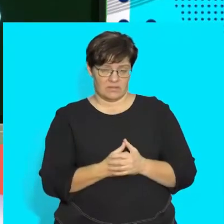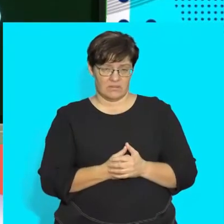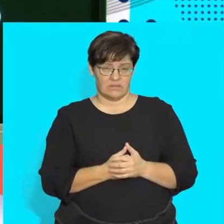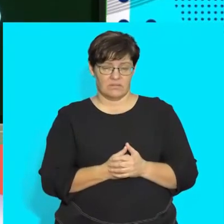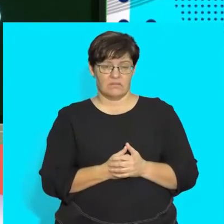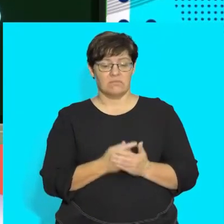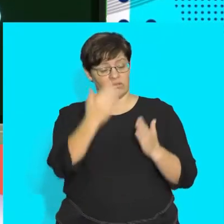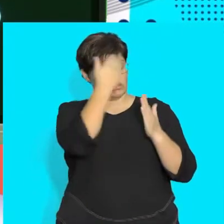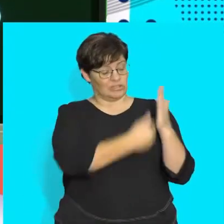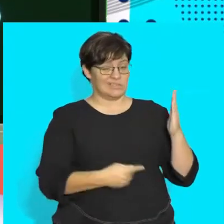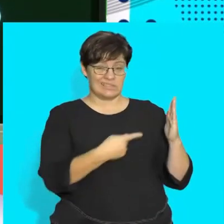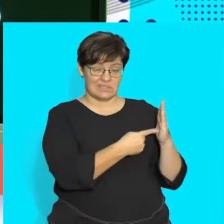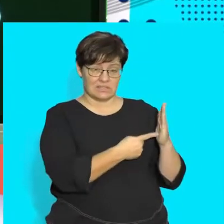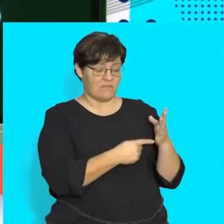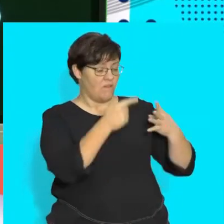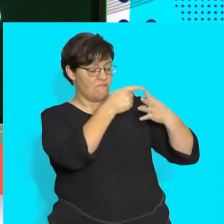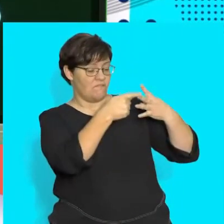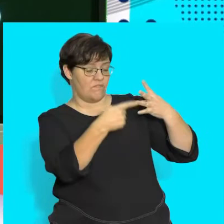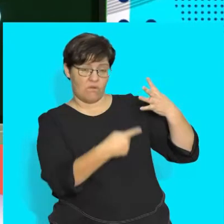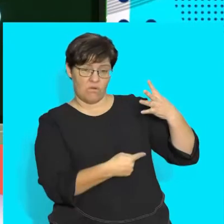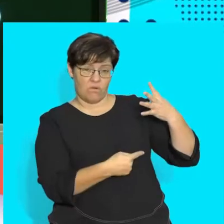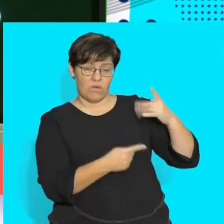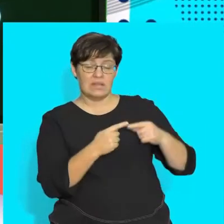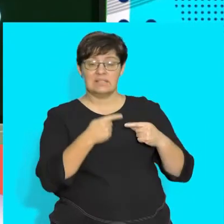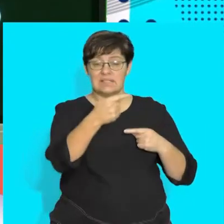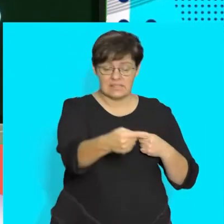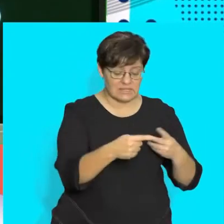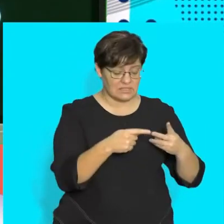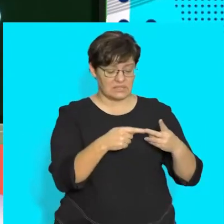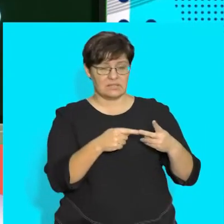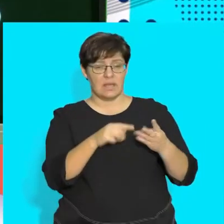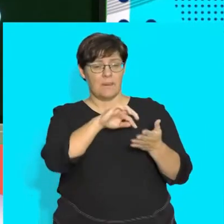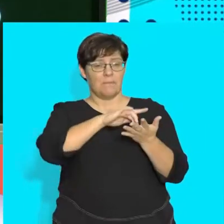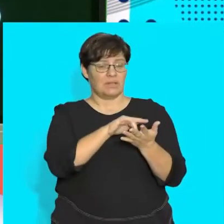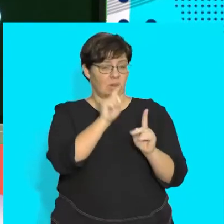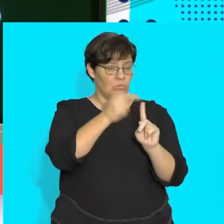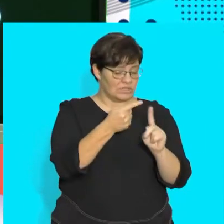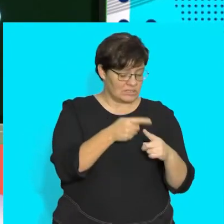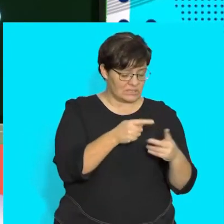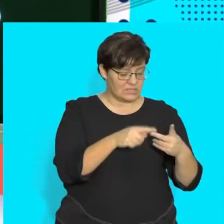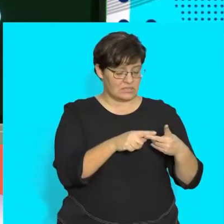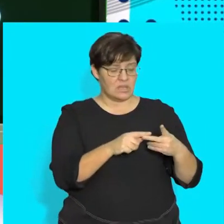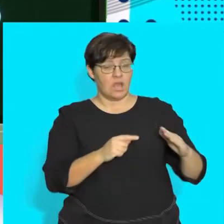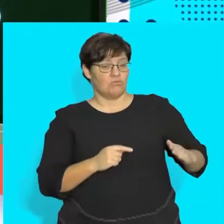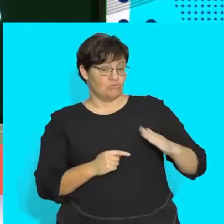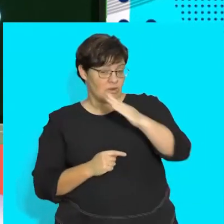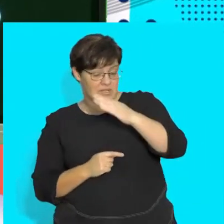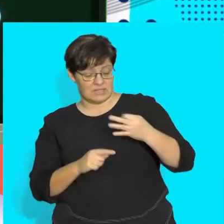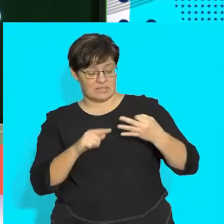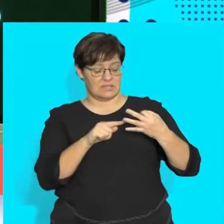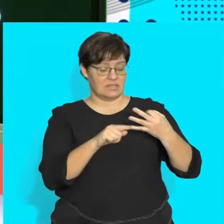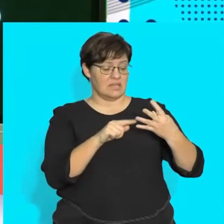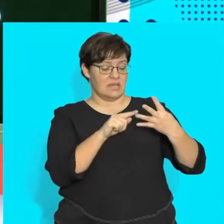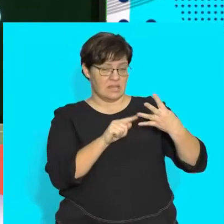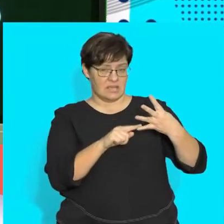turn to the formula sheet. You've got 4 formulas. You've got the distance formula, you've got the midpoint formula, you've got the gradient formula, and you've